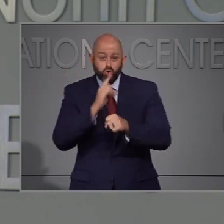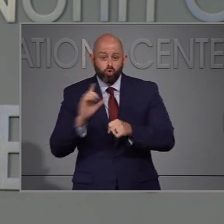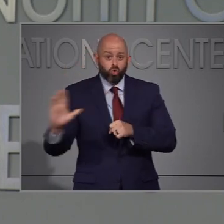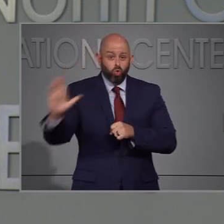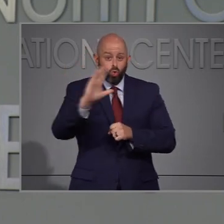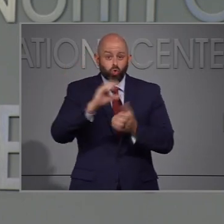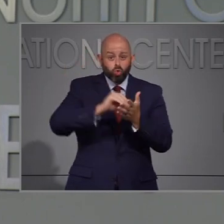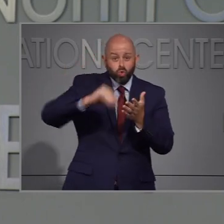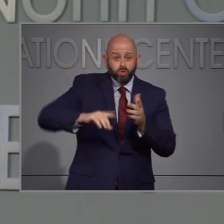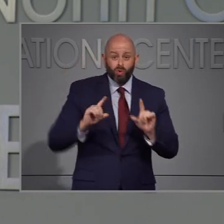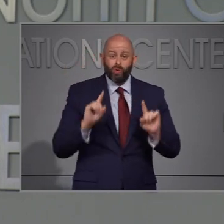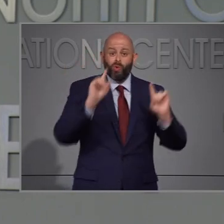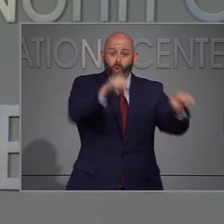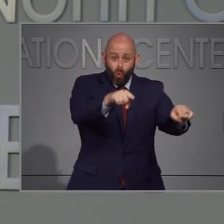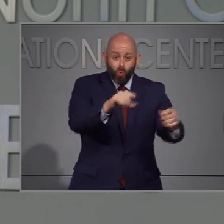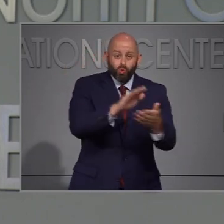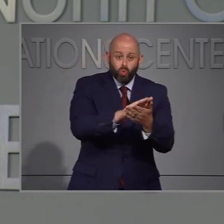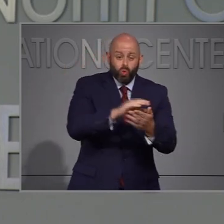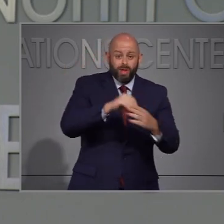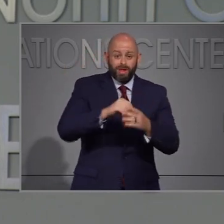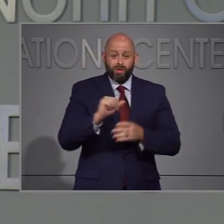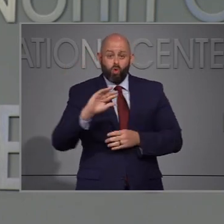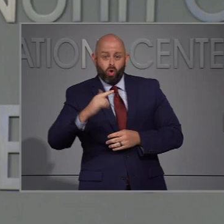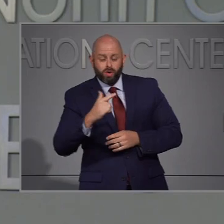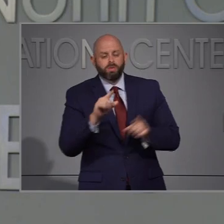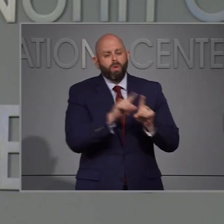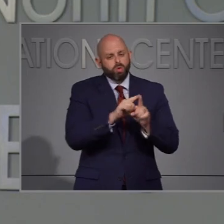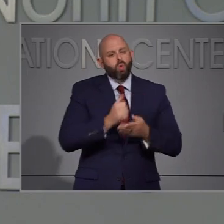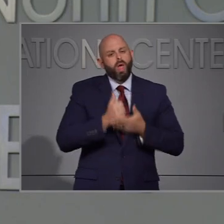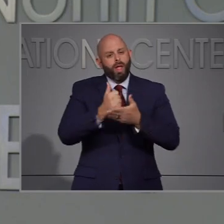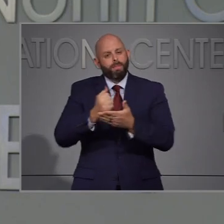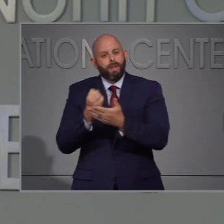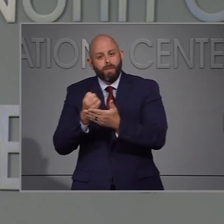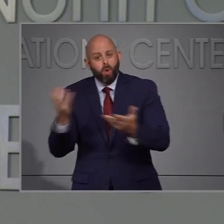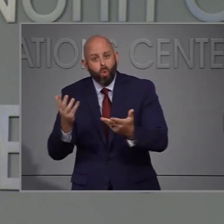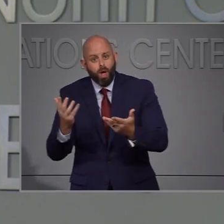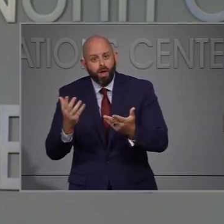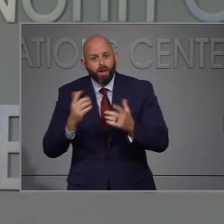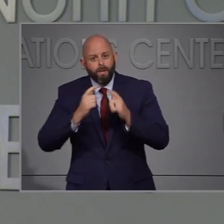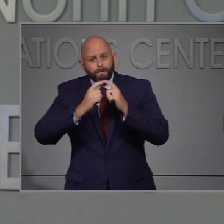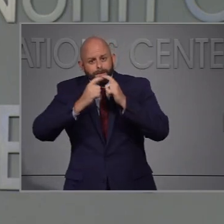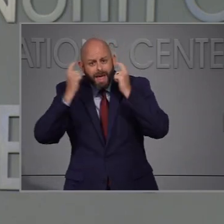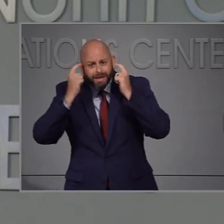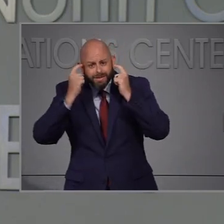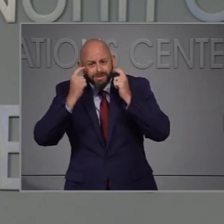and ease economic restrictions as well. Wear a mask.